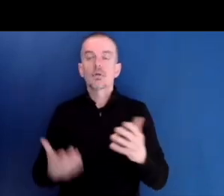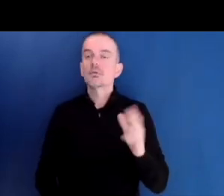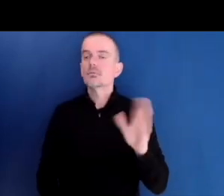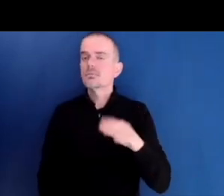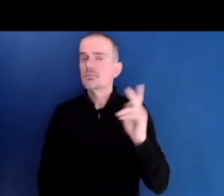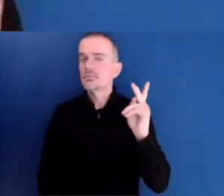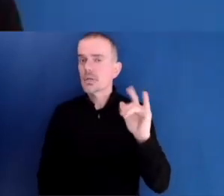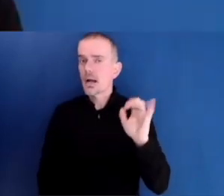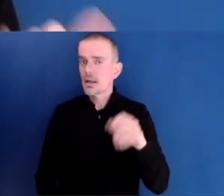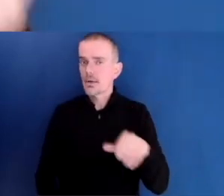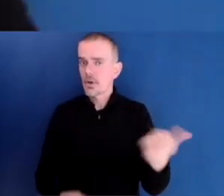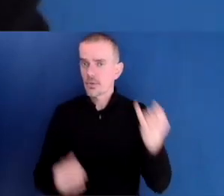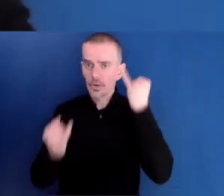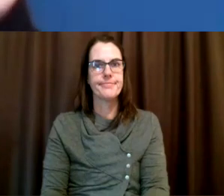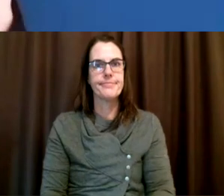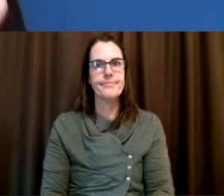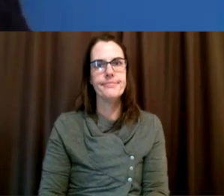tips specific to